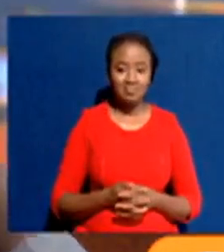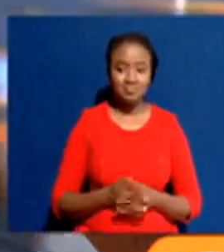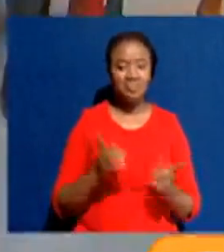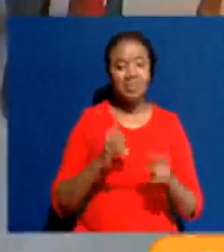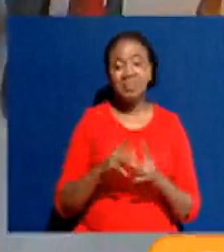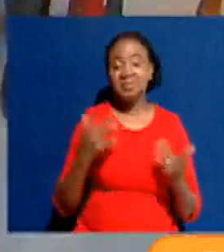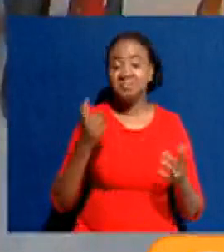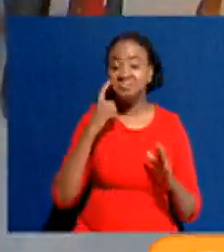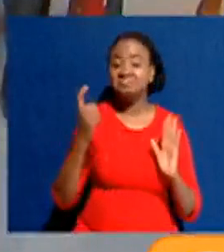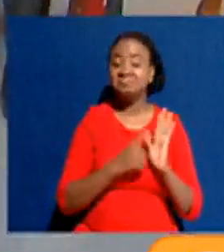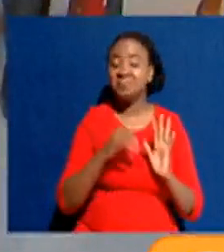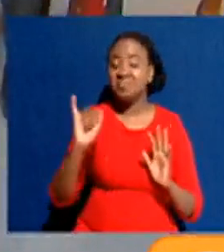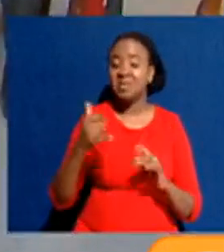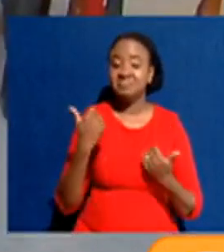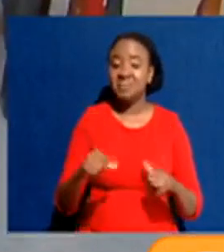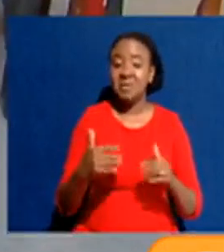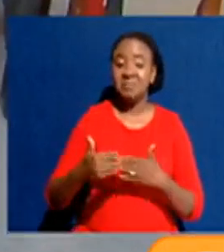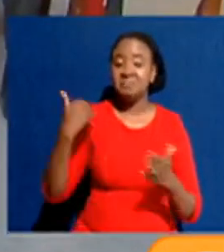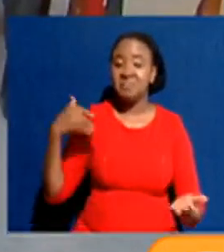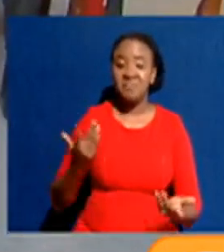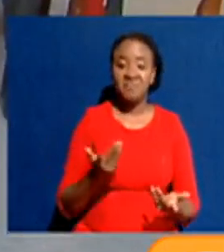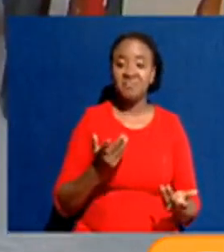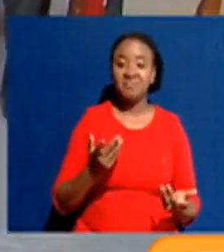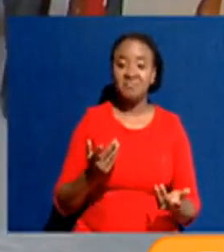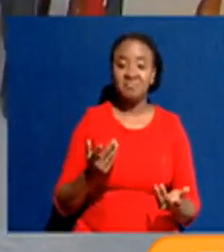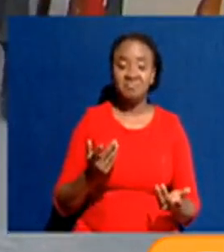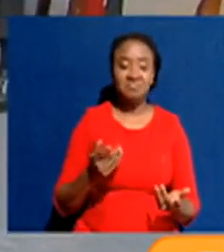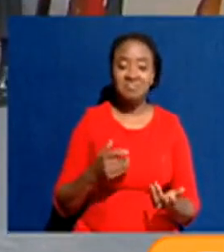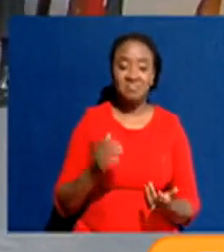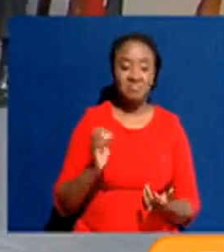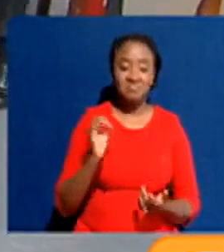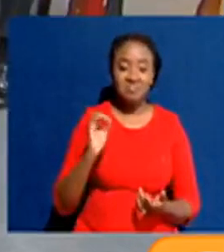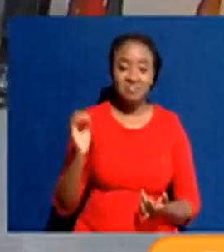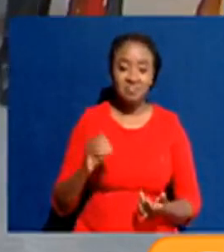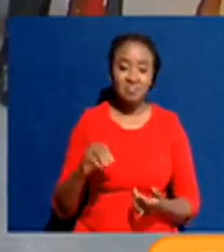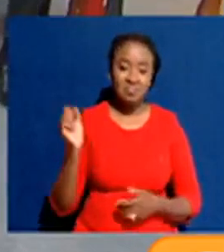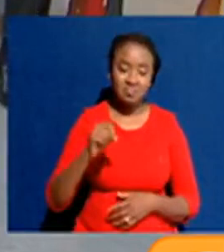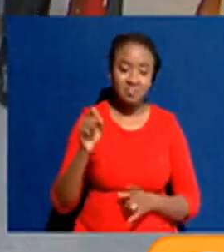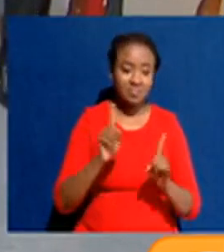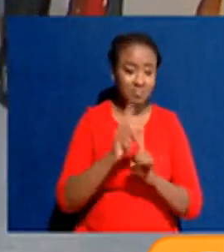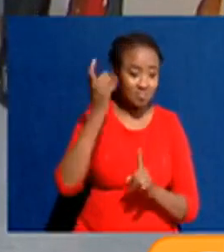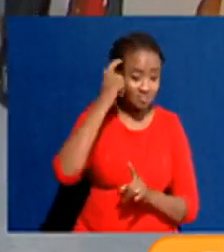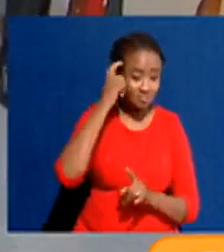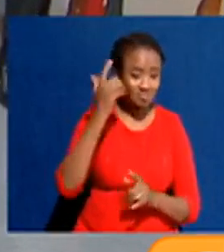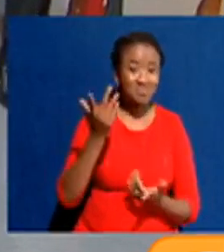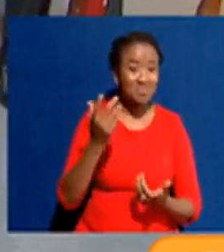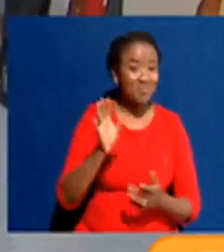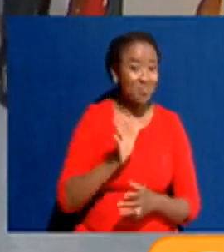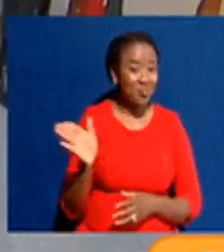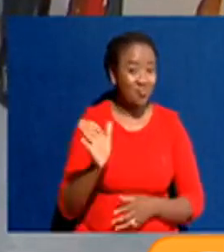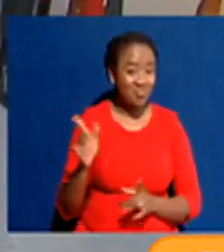thing. Before then, he wasn't useful at all. Yeah. And they remember Obama is not very far from Italy. Yes, so